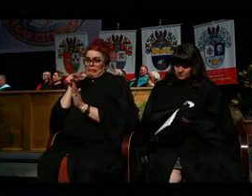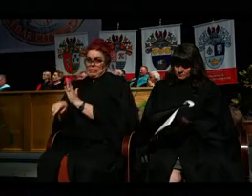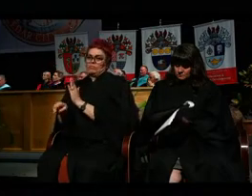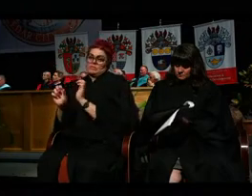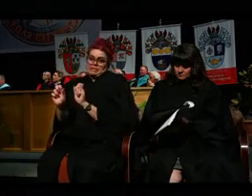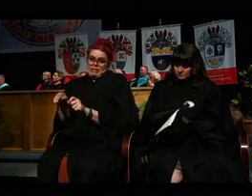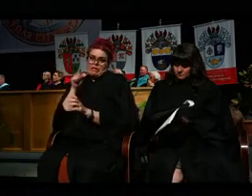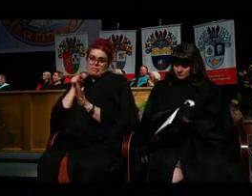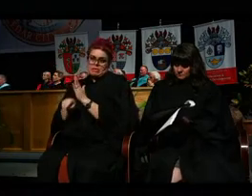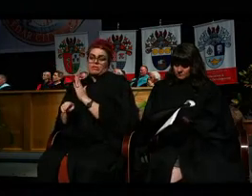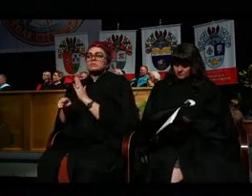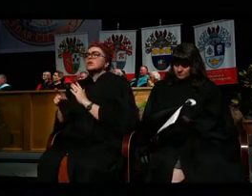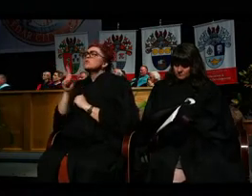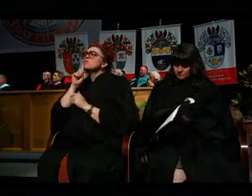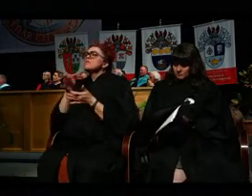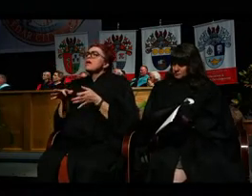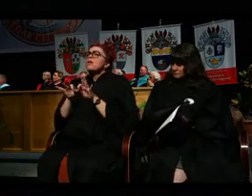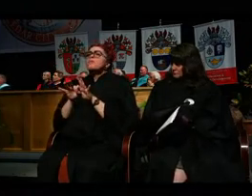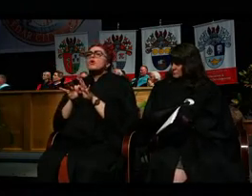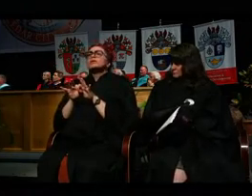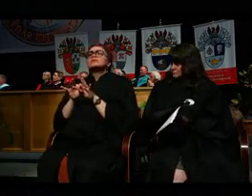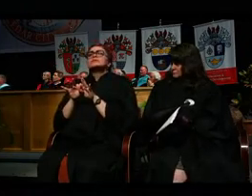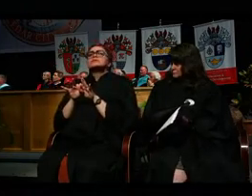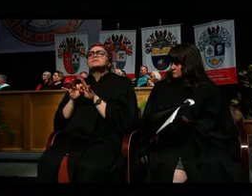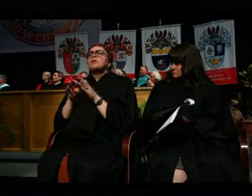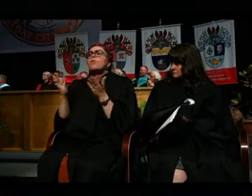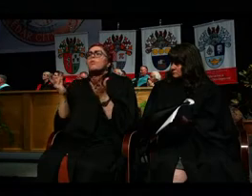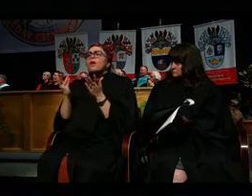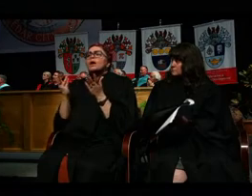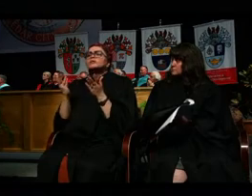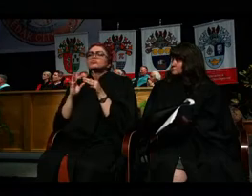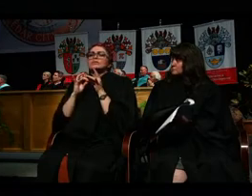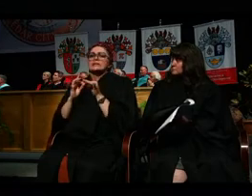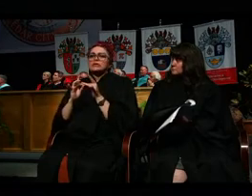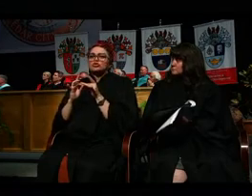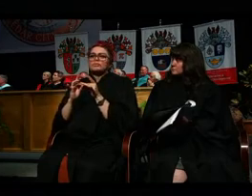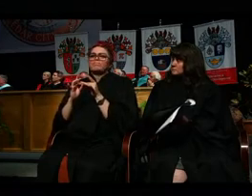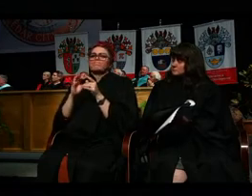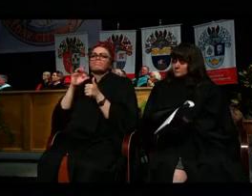happiness is relationships, relationships, relationships.